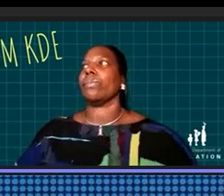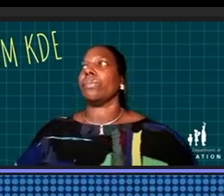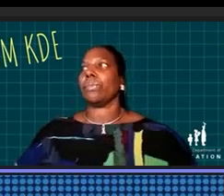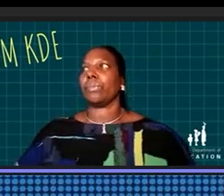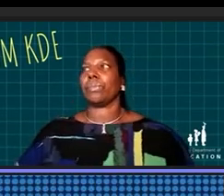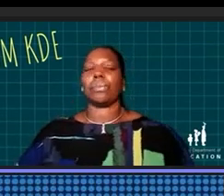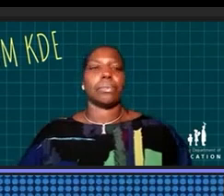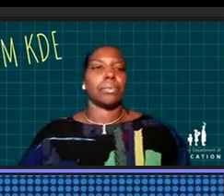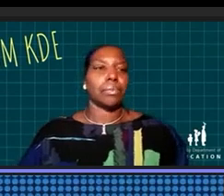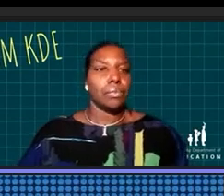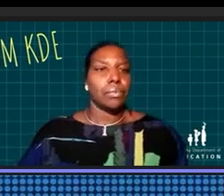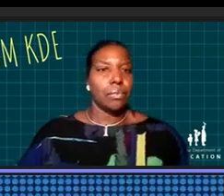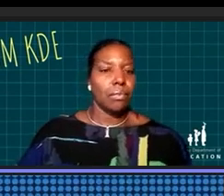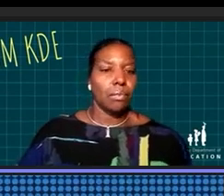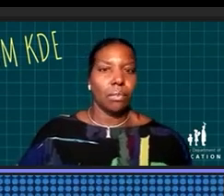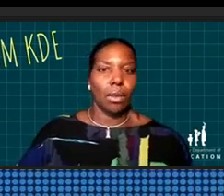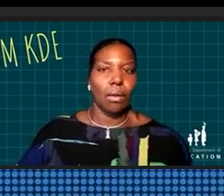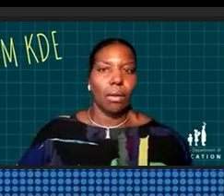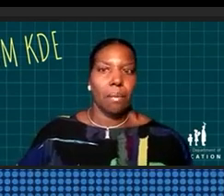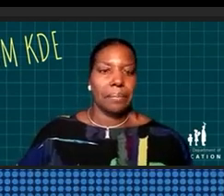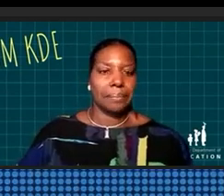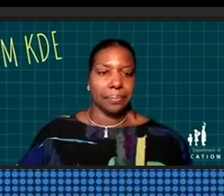particulars with respect to that.